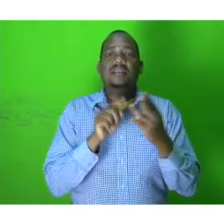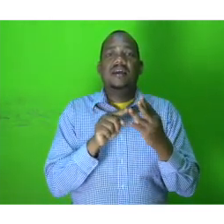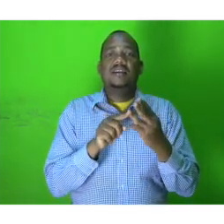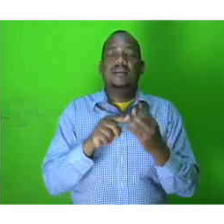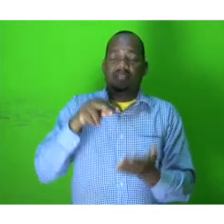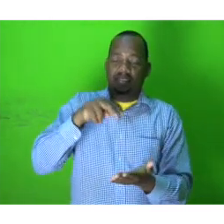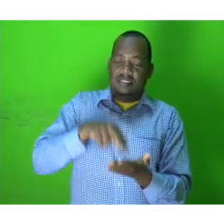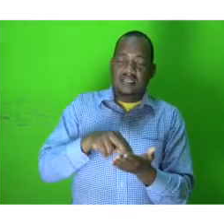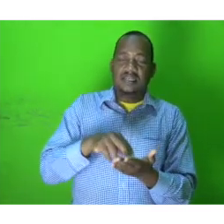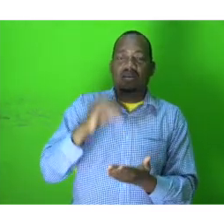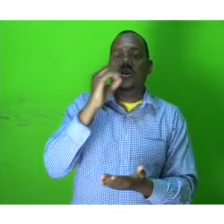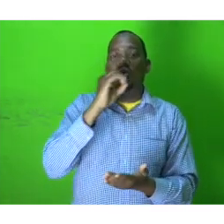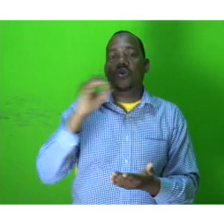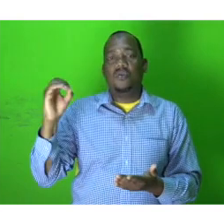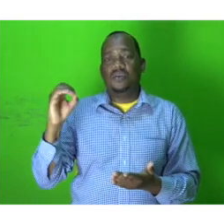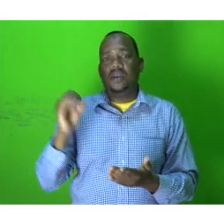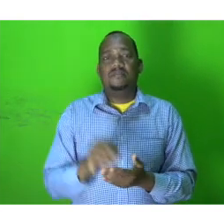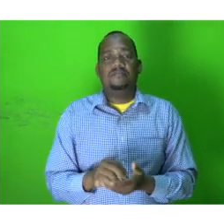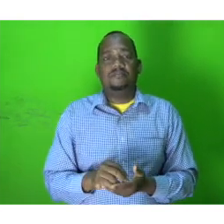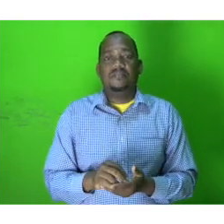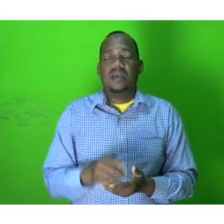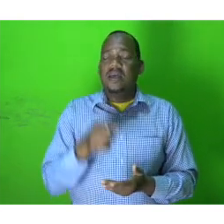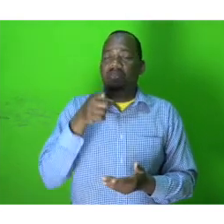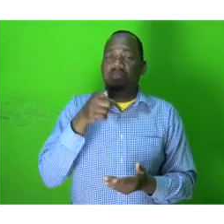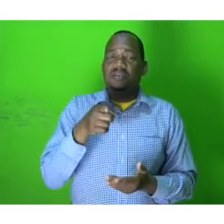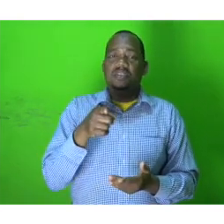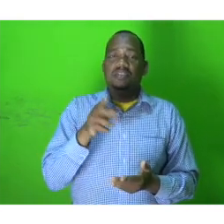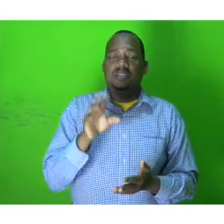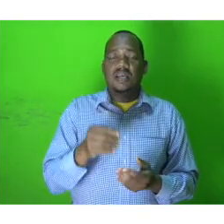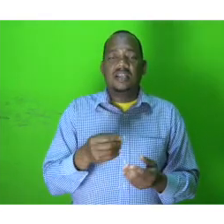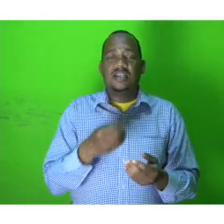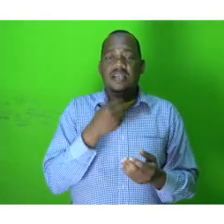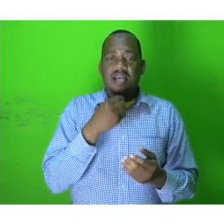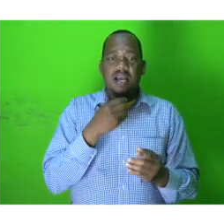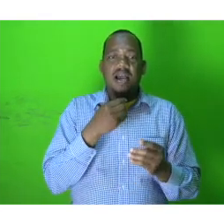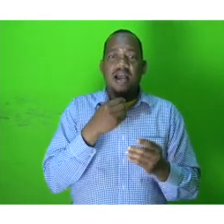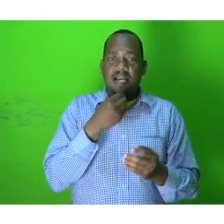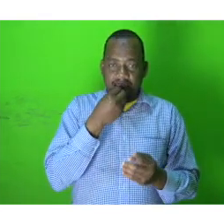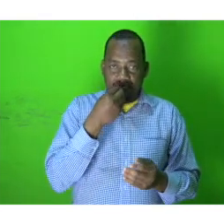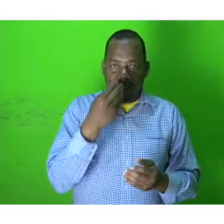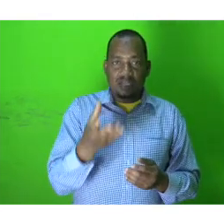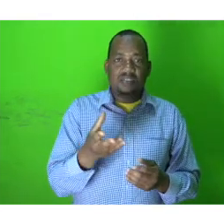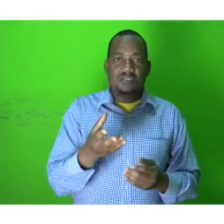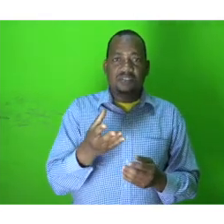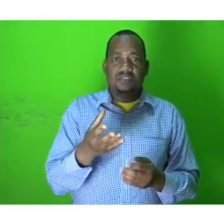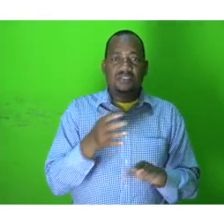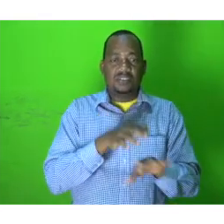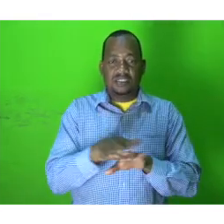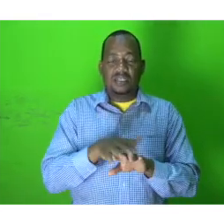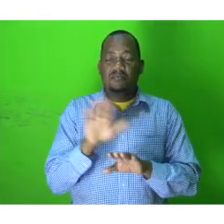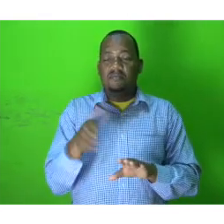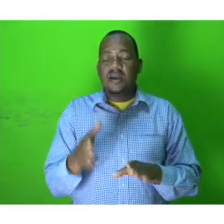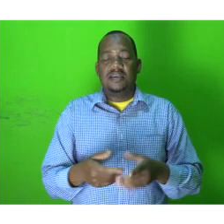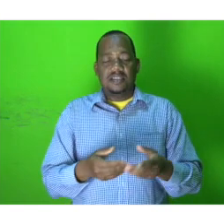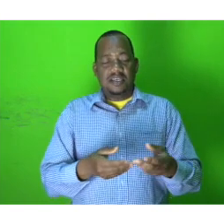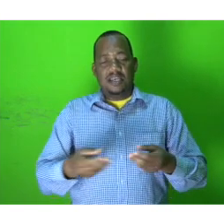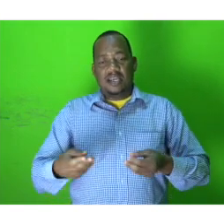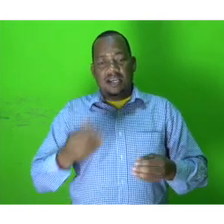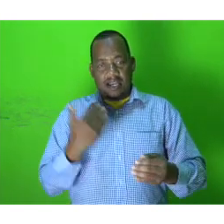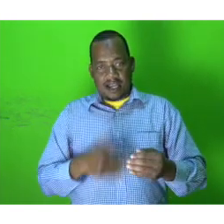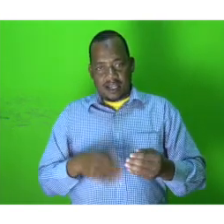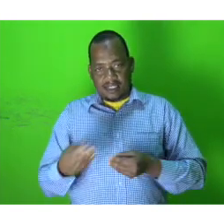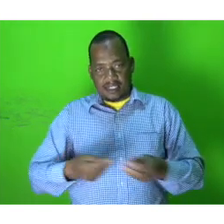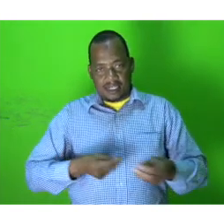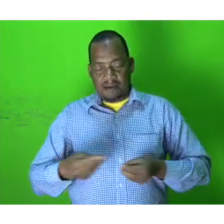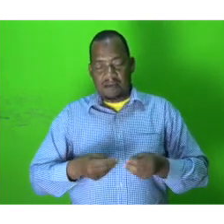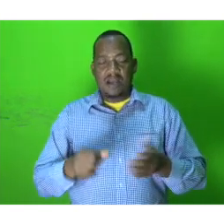Third, standing order. Standing order, this is an instruction by the bank customer to his